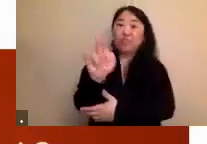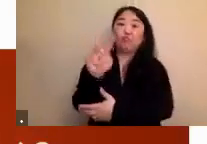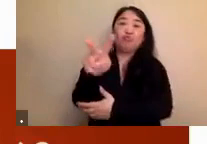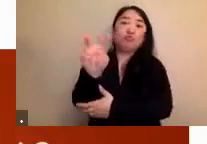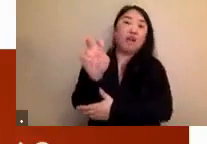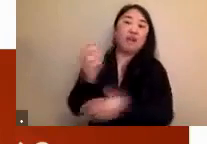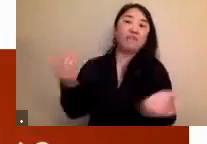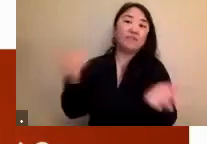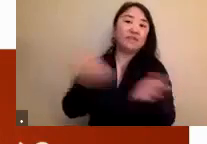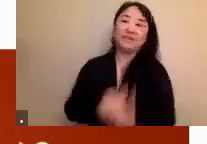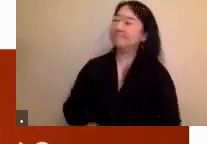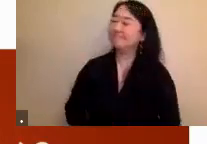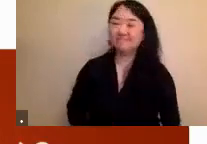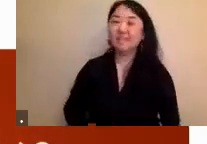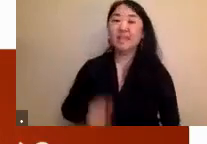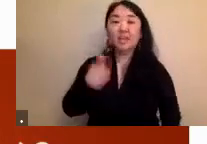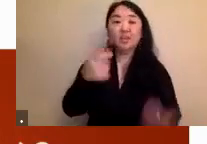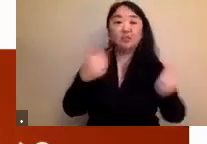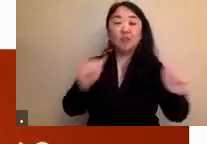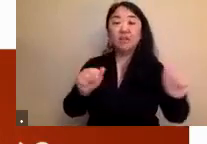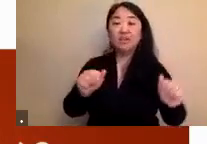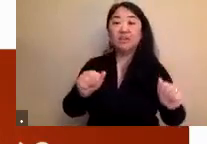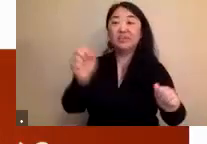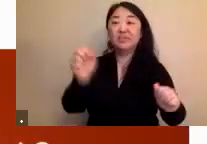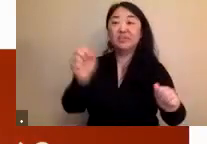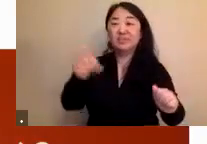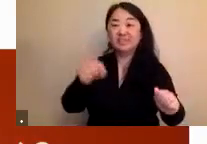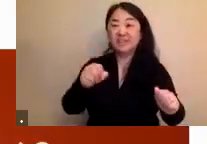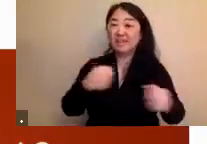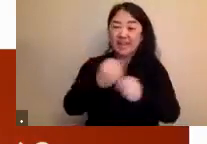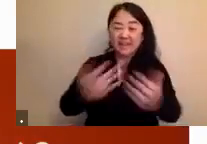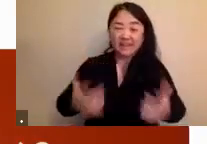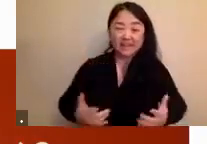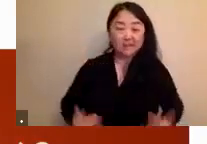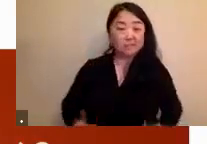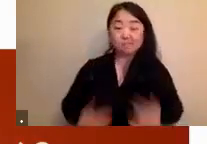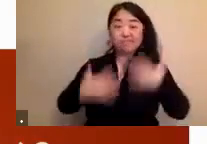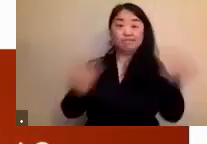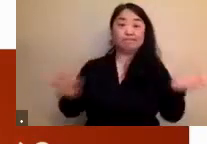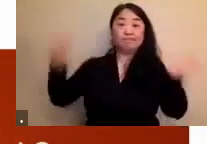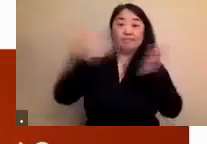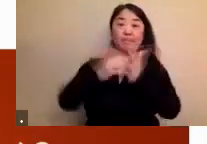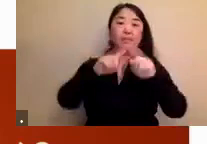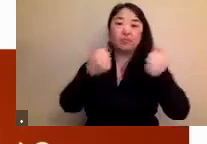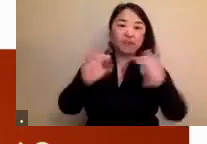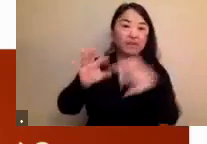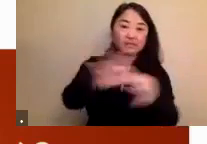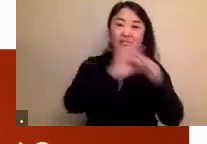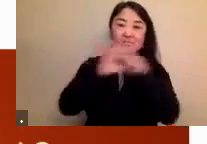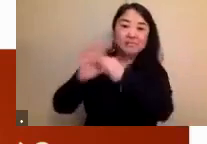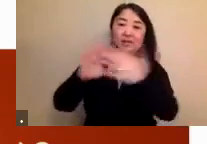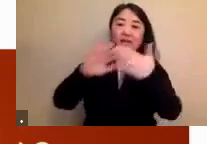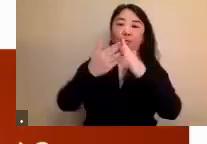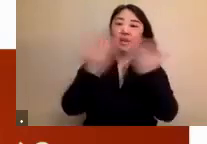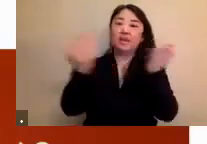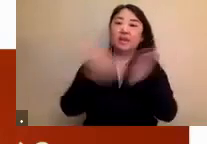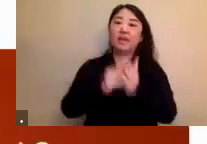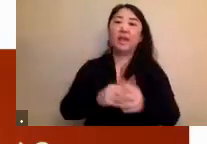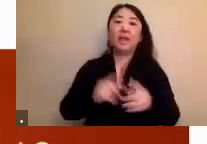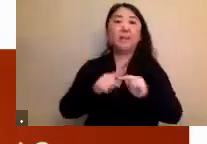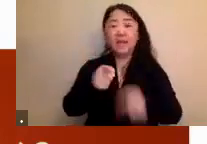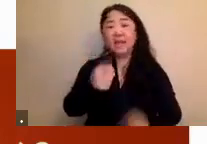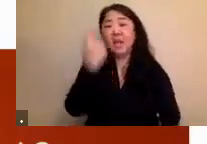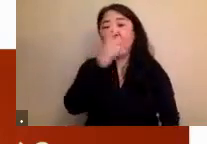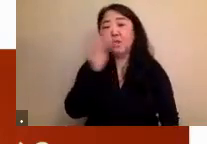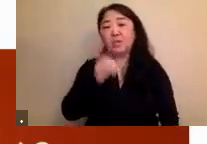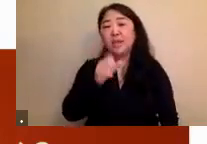a greater part of what they're wanting to do. But in any case, they're wanting to reconnect the communities. And it looks like a pretty old highway. So I'm